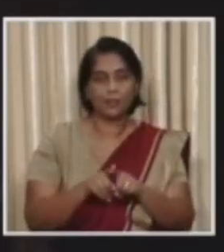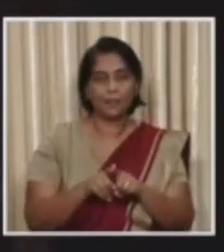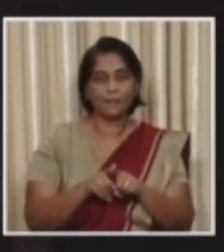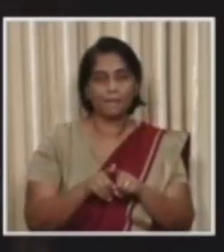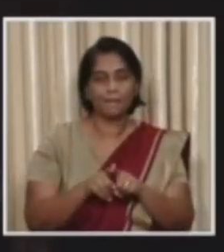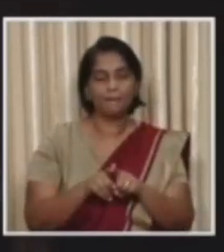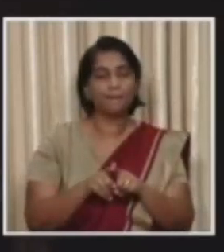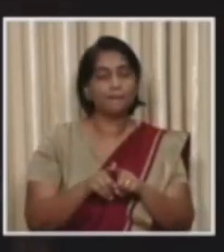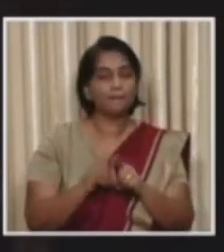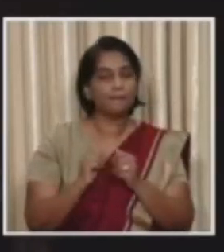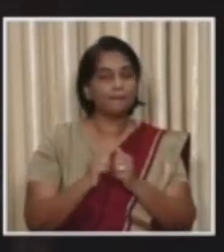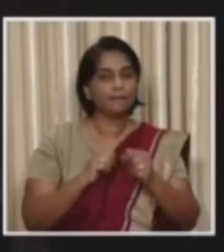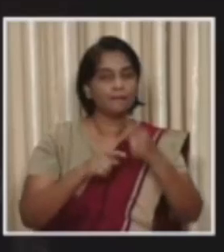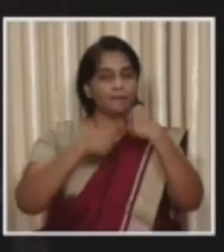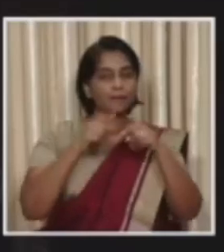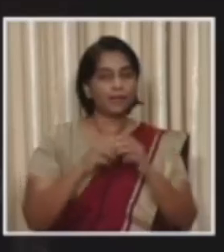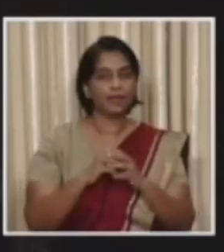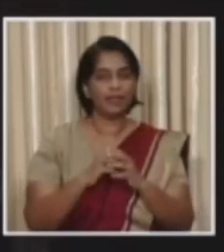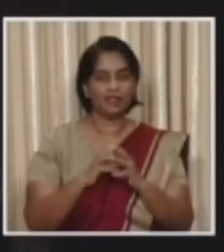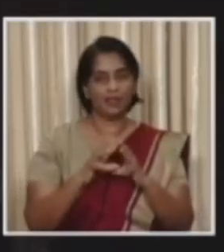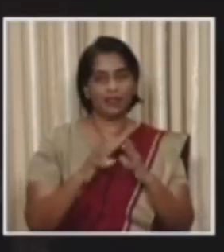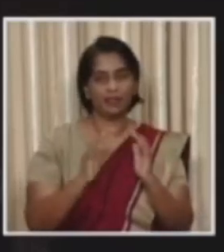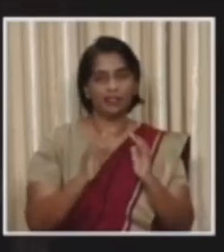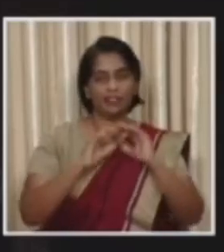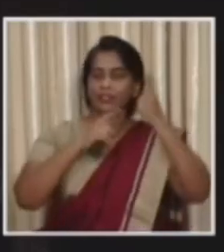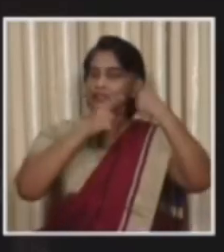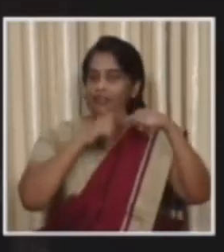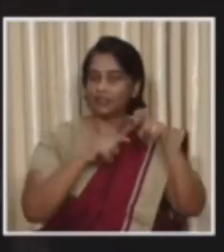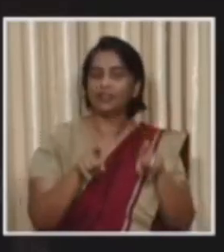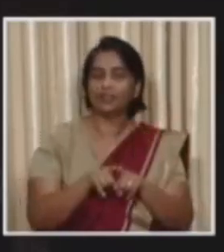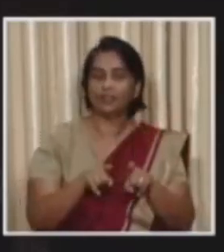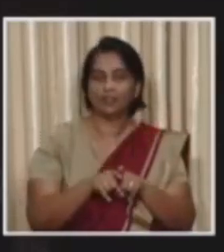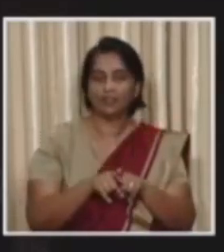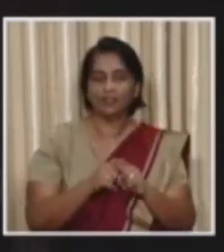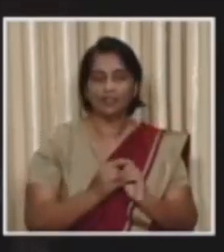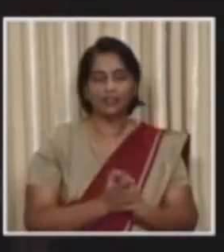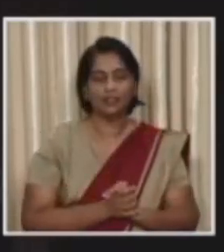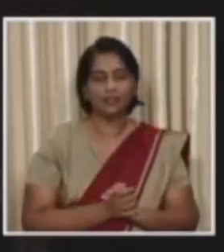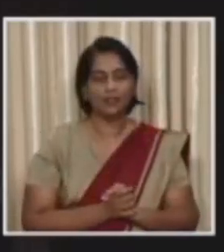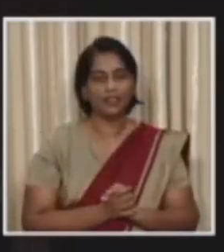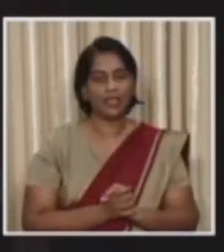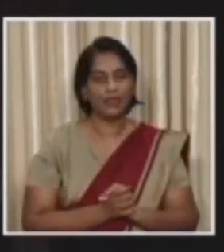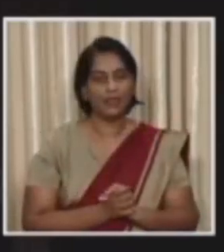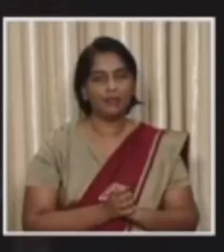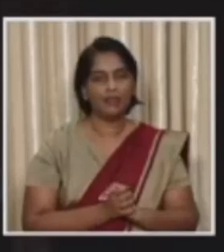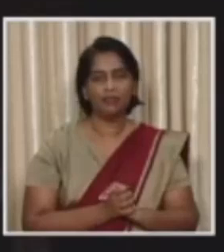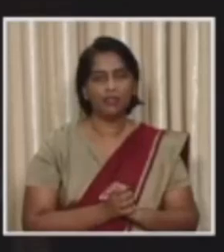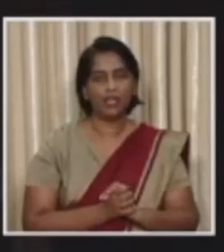may not agree and say, Honorable what member, is the you have template one minute of left. This? Honorable member, you have 1 minute left. What is the template of this?